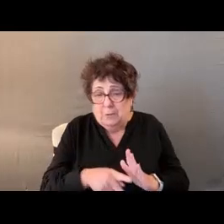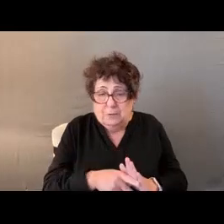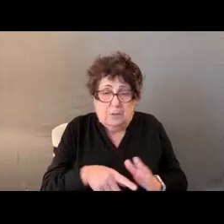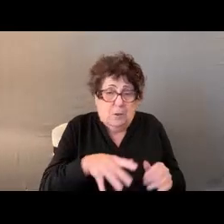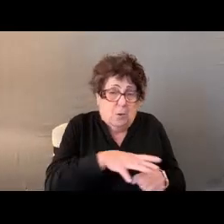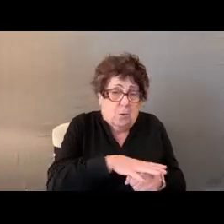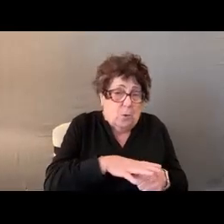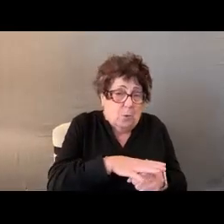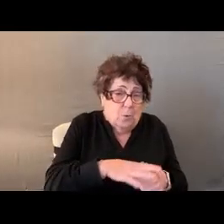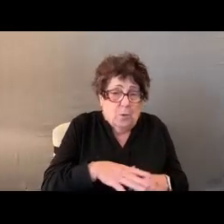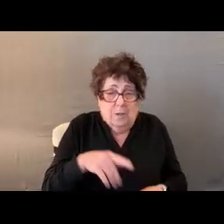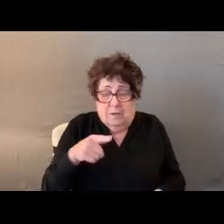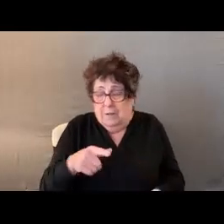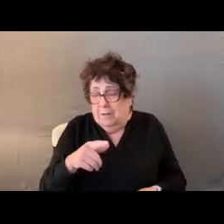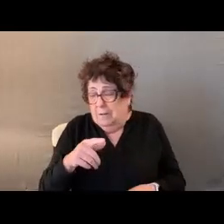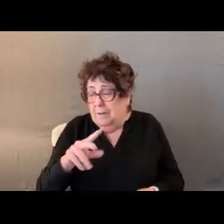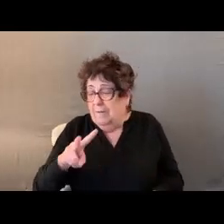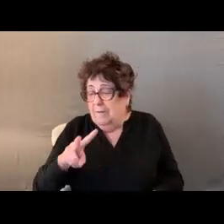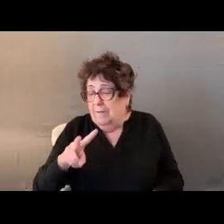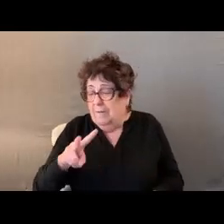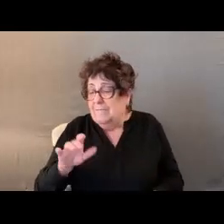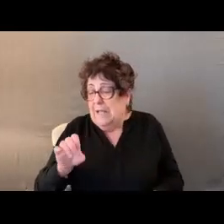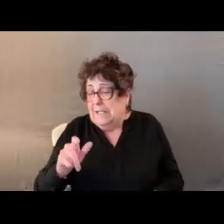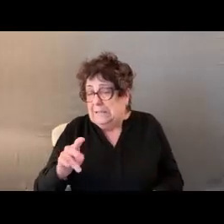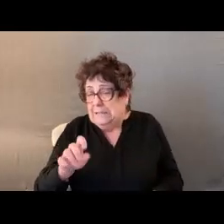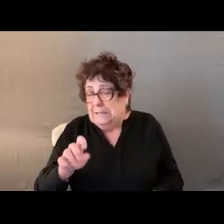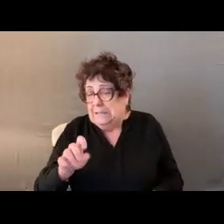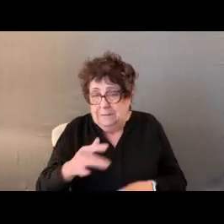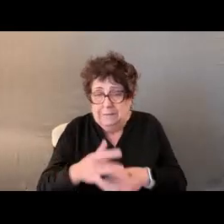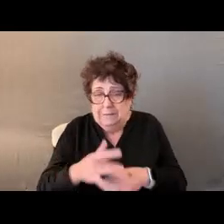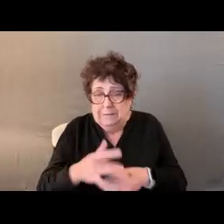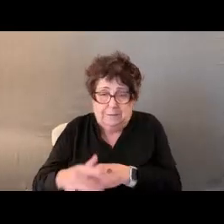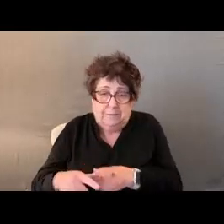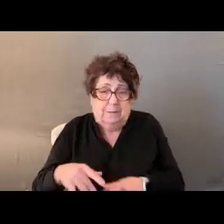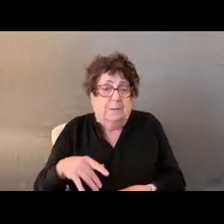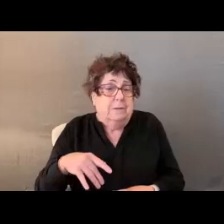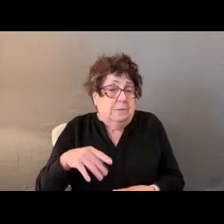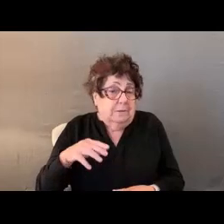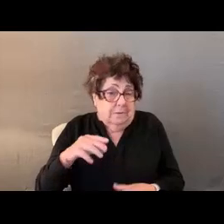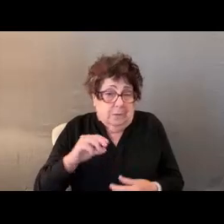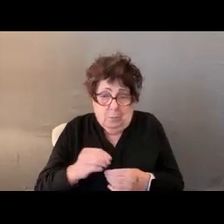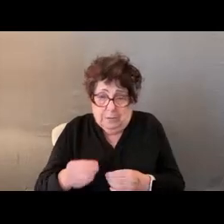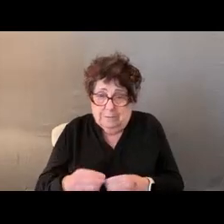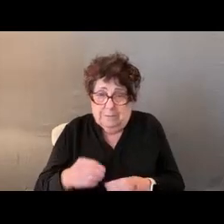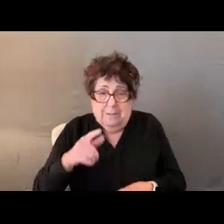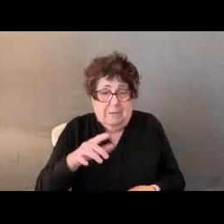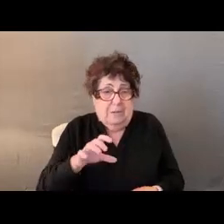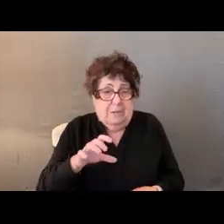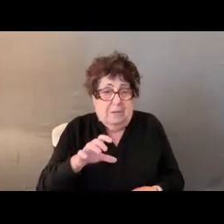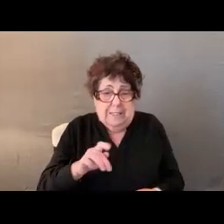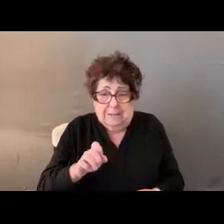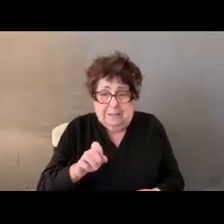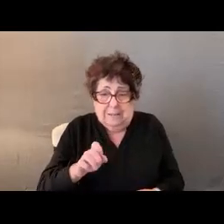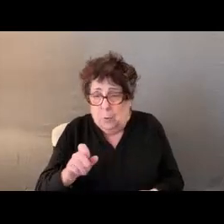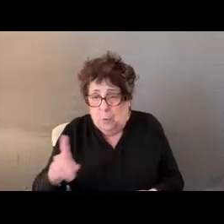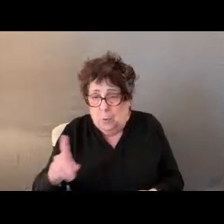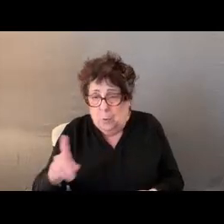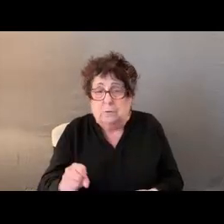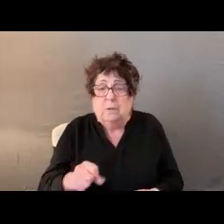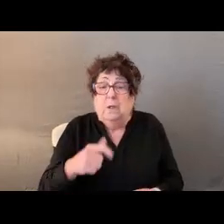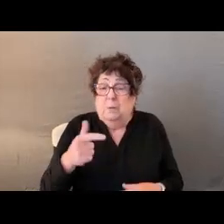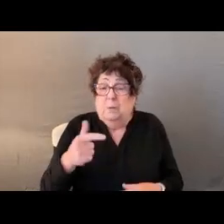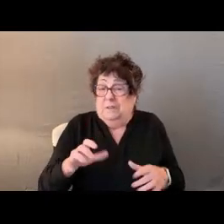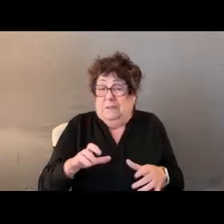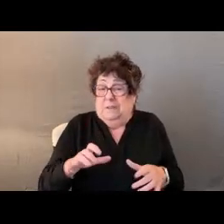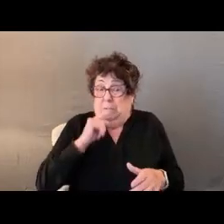and their caseloads, and really just trying to get a good cross section. So we did deep dives with about 17 of them to begin with,